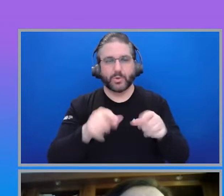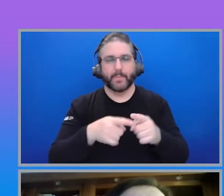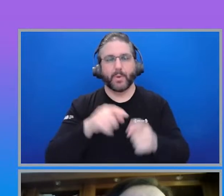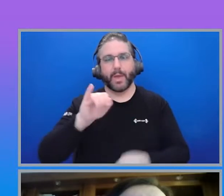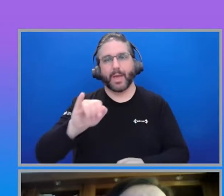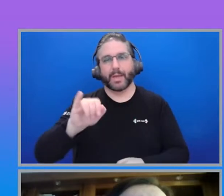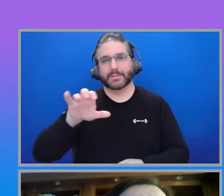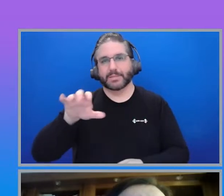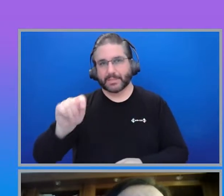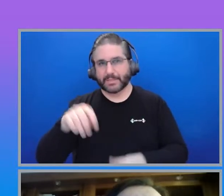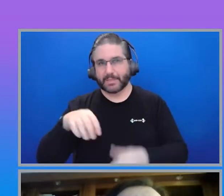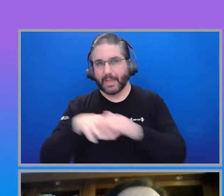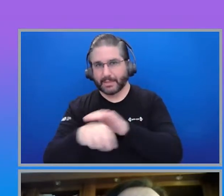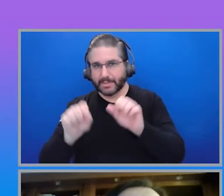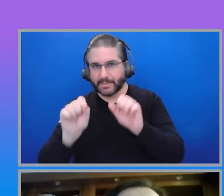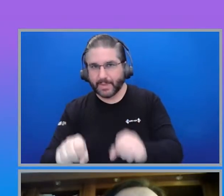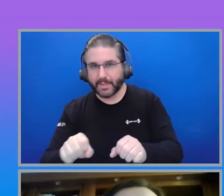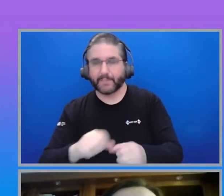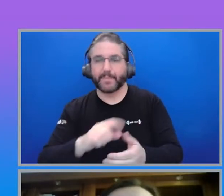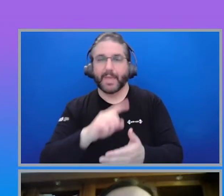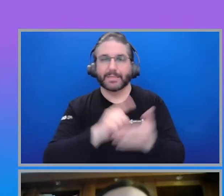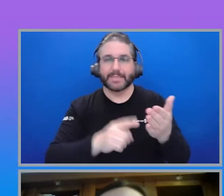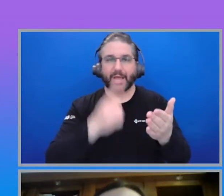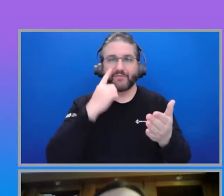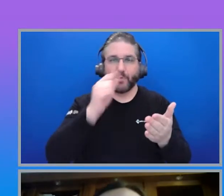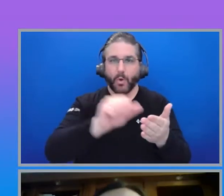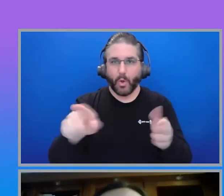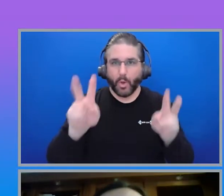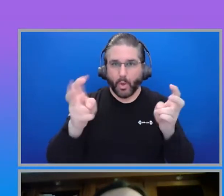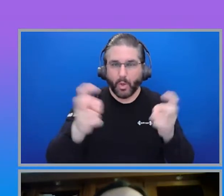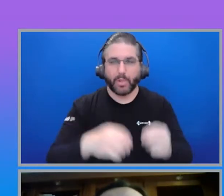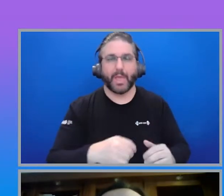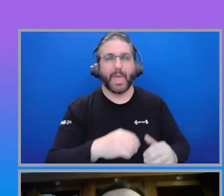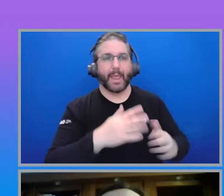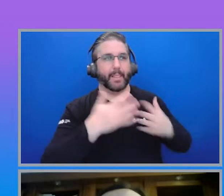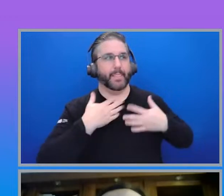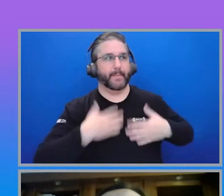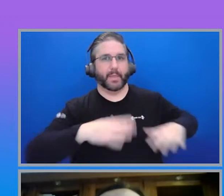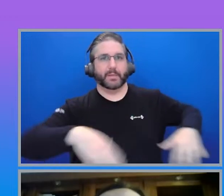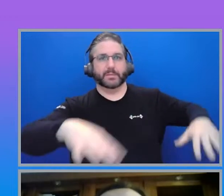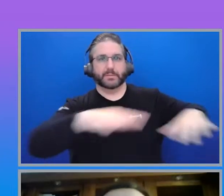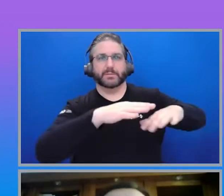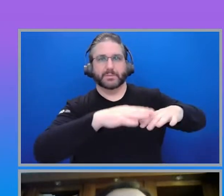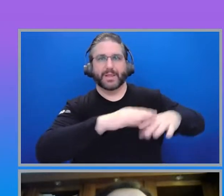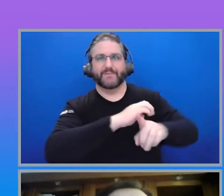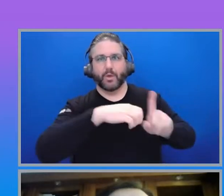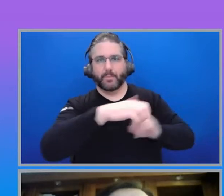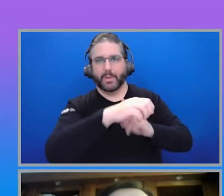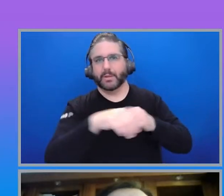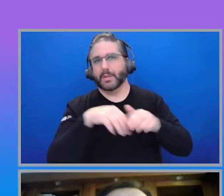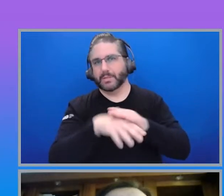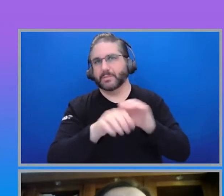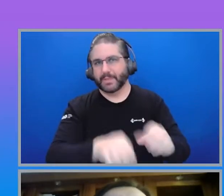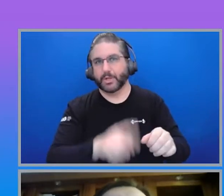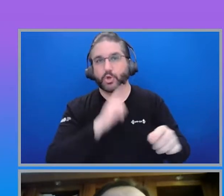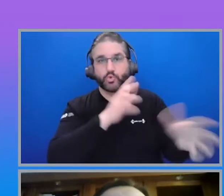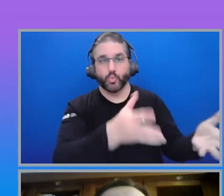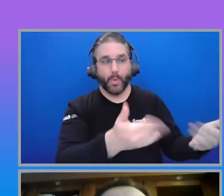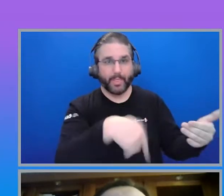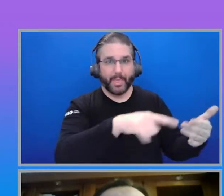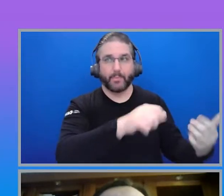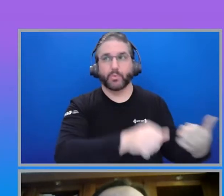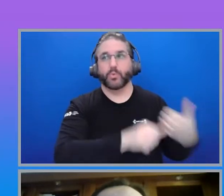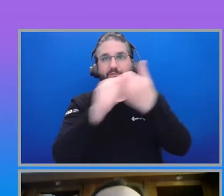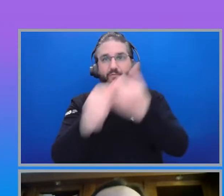accessibility, on design for all, and on the built environment accessibility, to make them conformant to the European Accessibility Act.